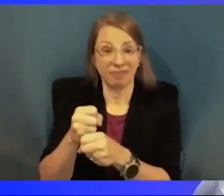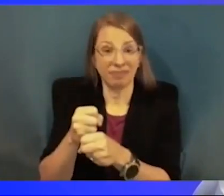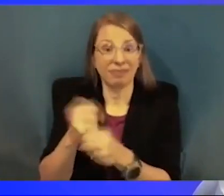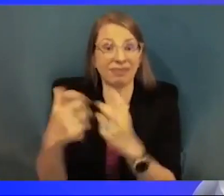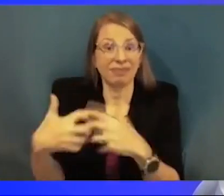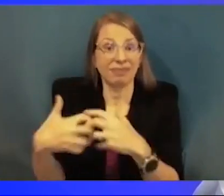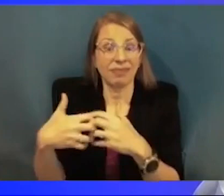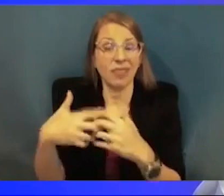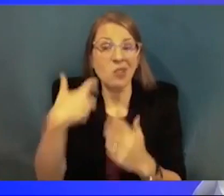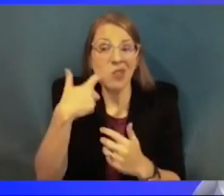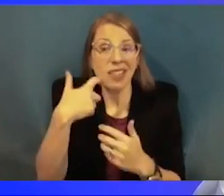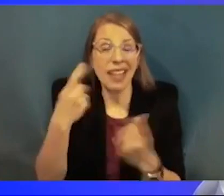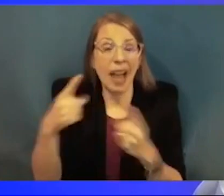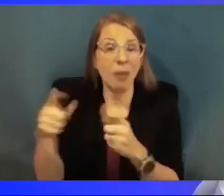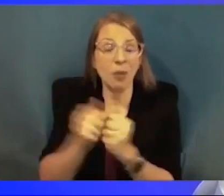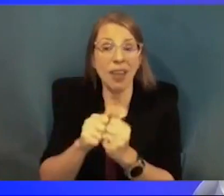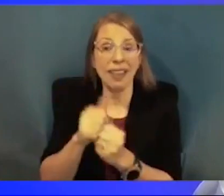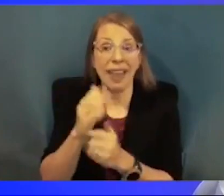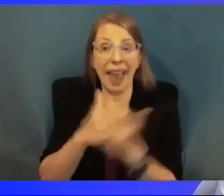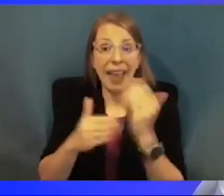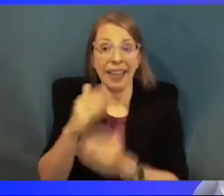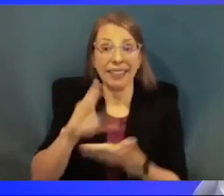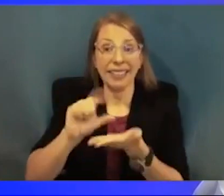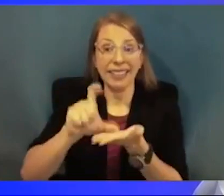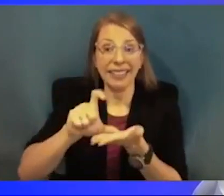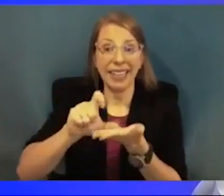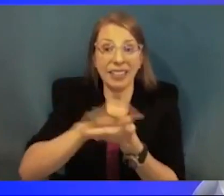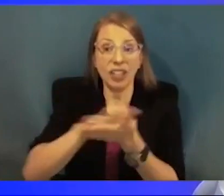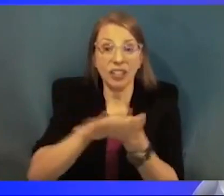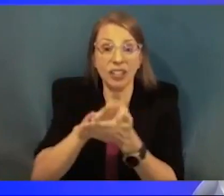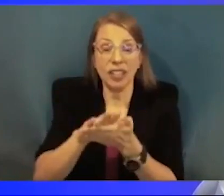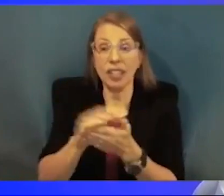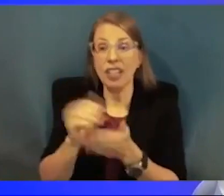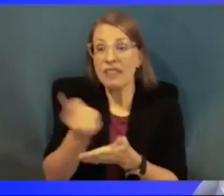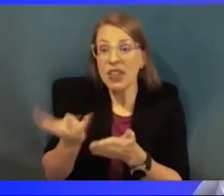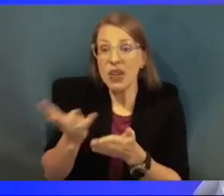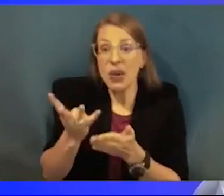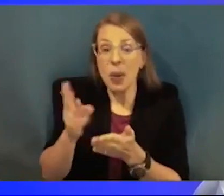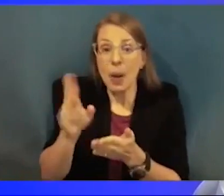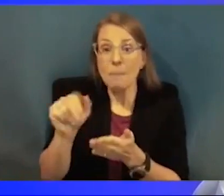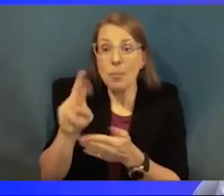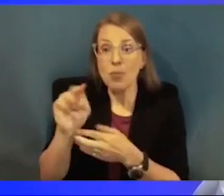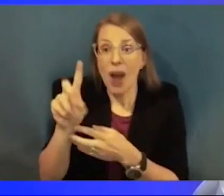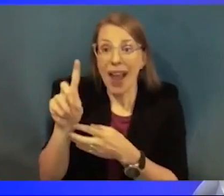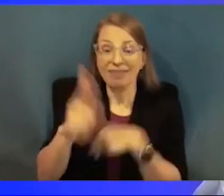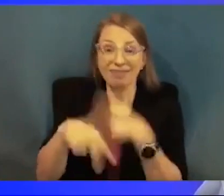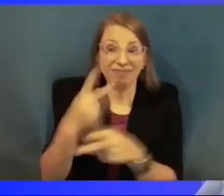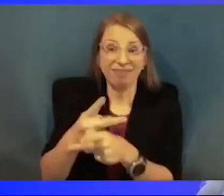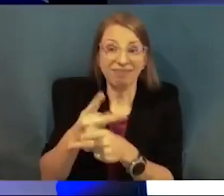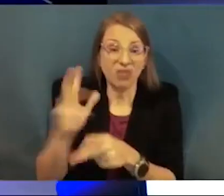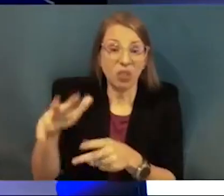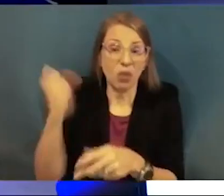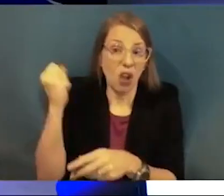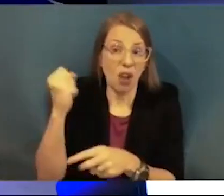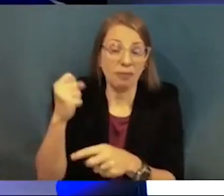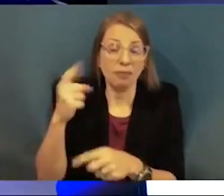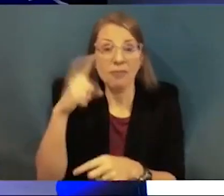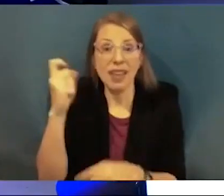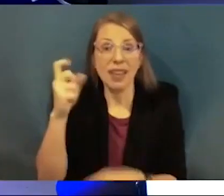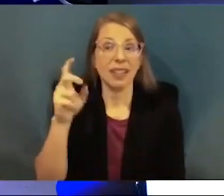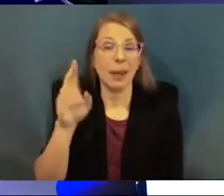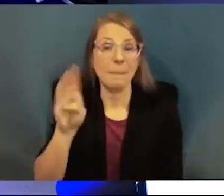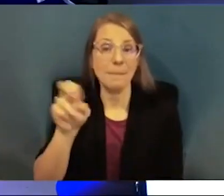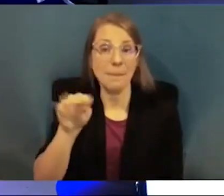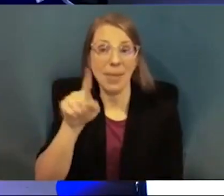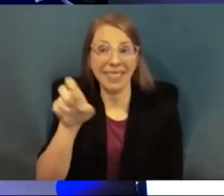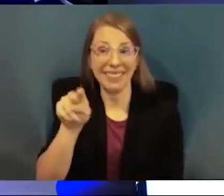hand sanitizers, you might have seen. Several brands were recalled for benzene contamination as well. So is benzene called